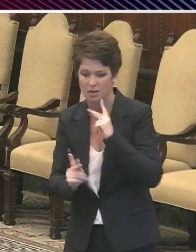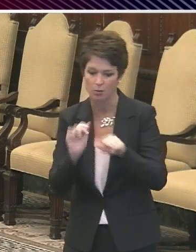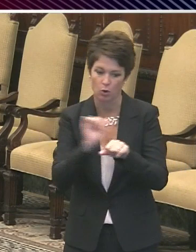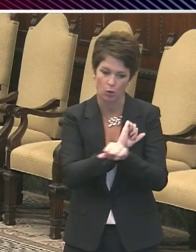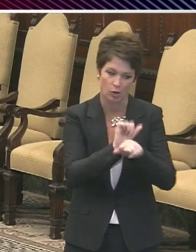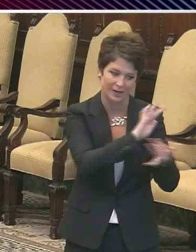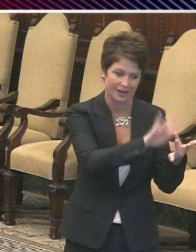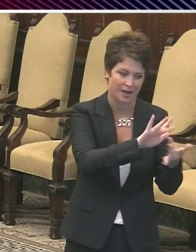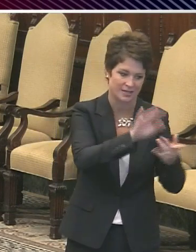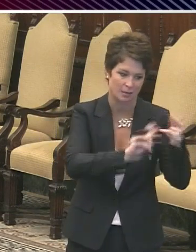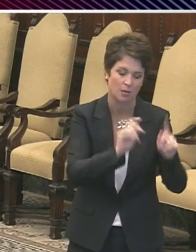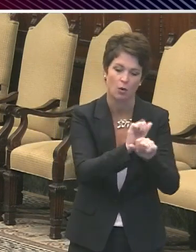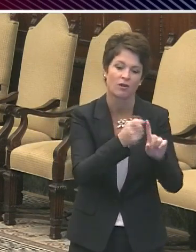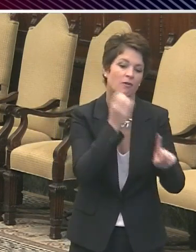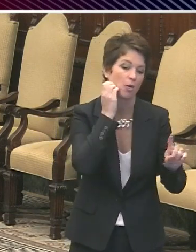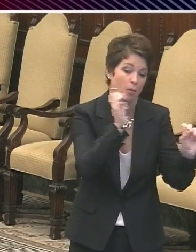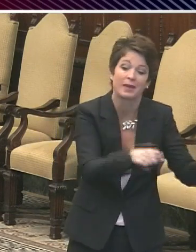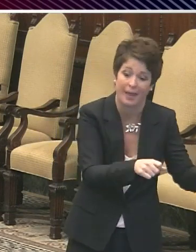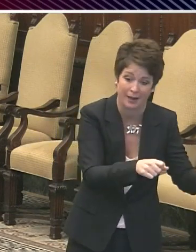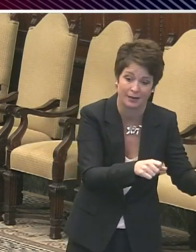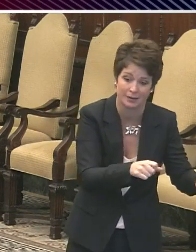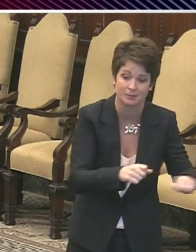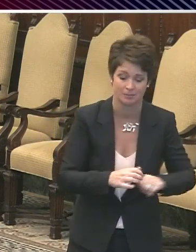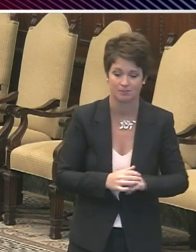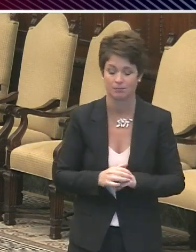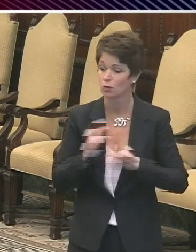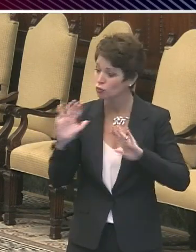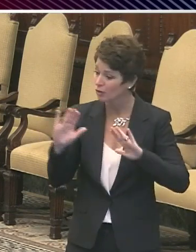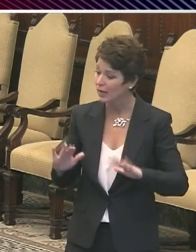do more from home.